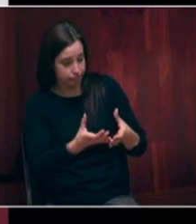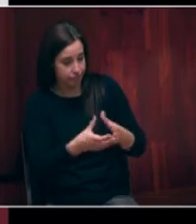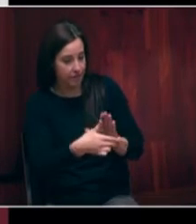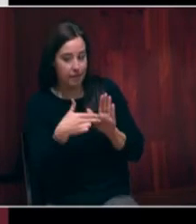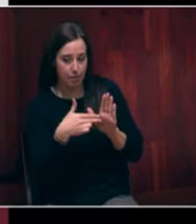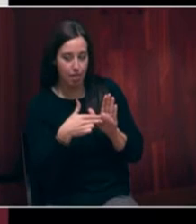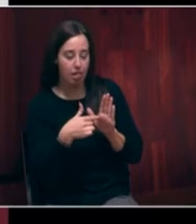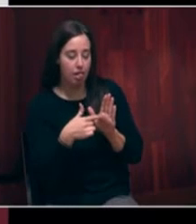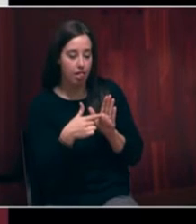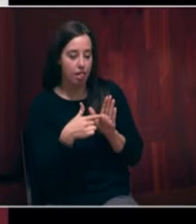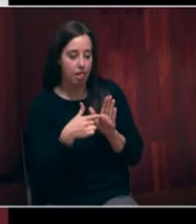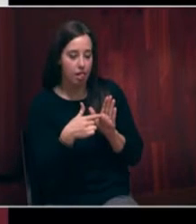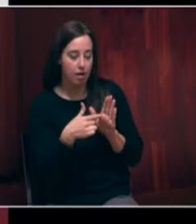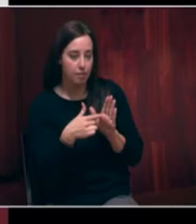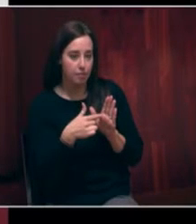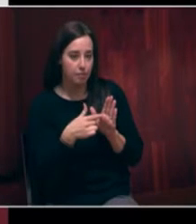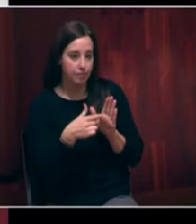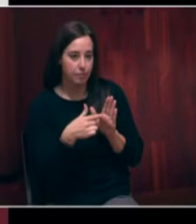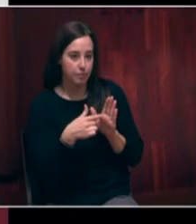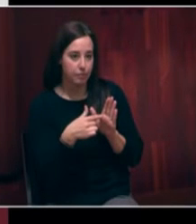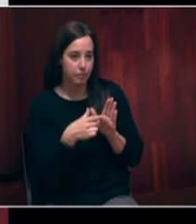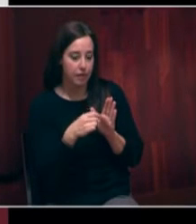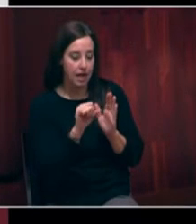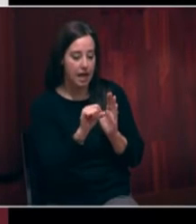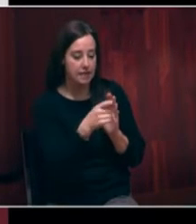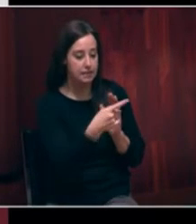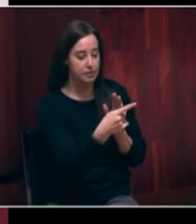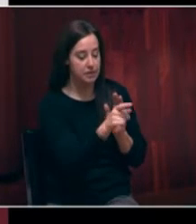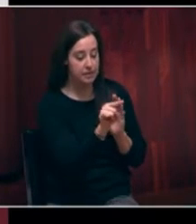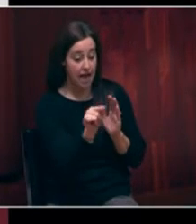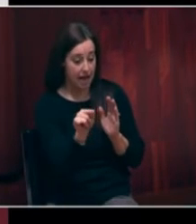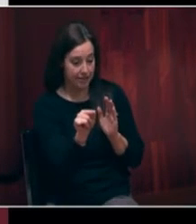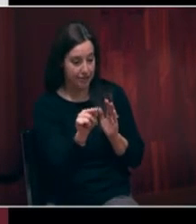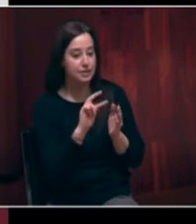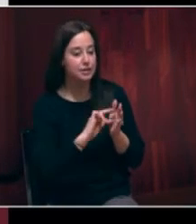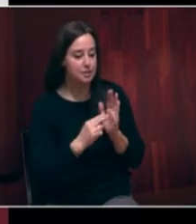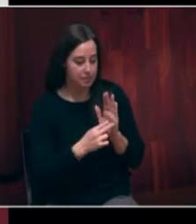you precede the category marking with the letters SP-. The SP is the